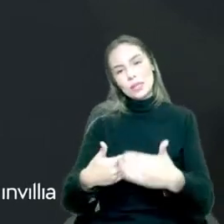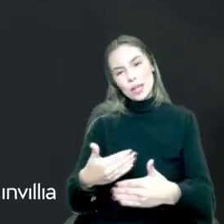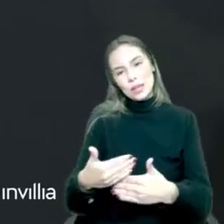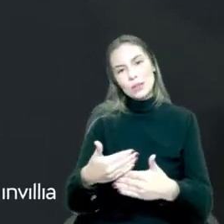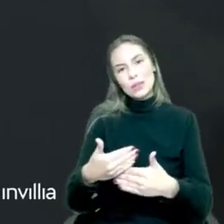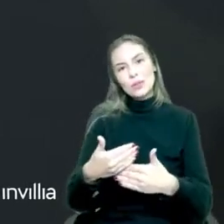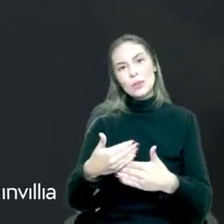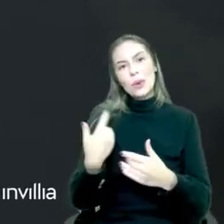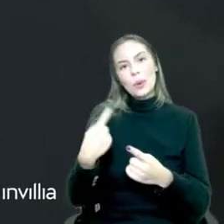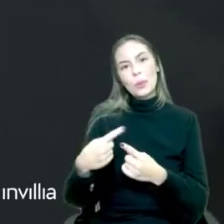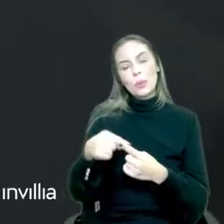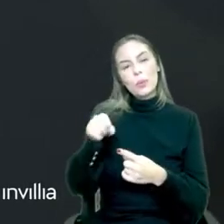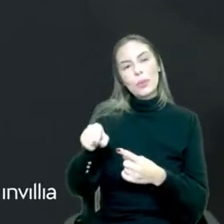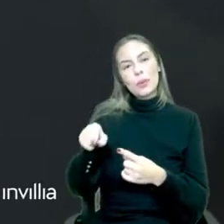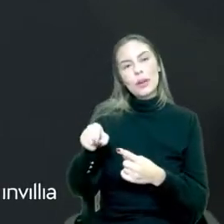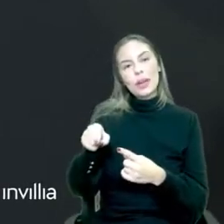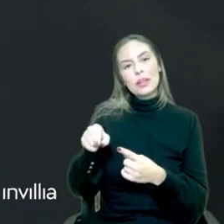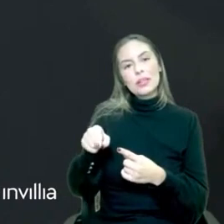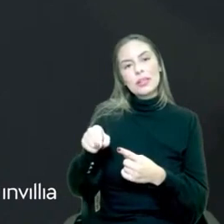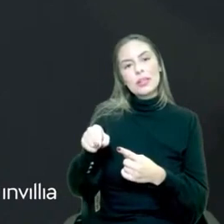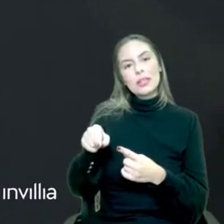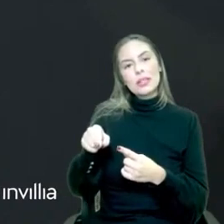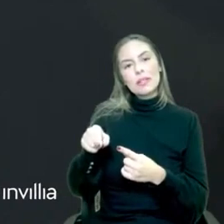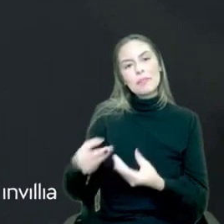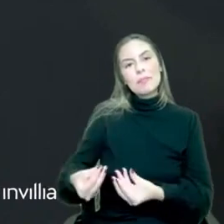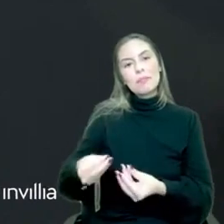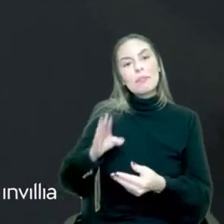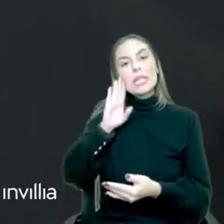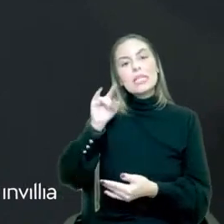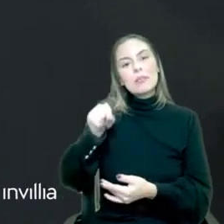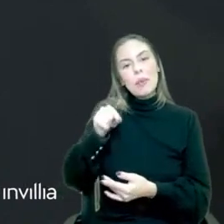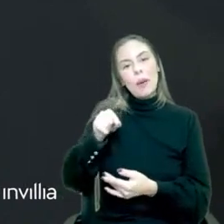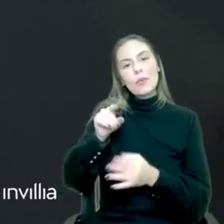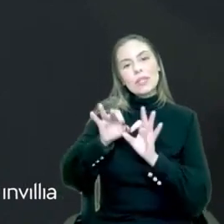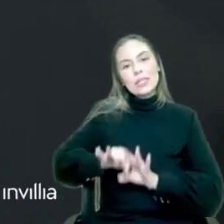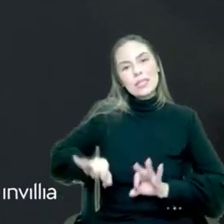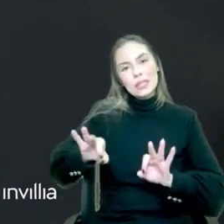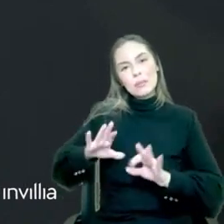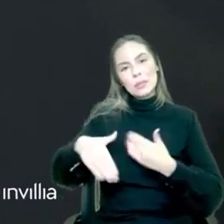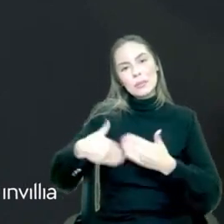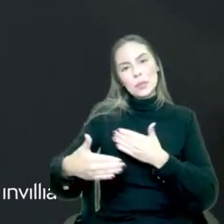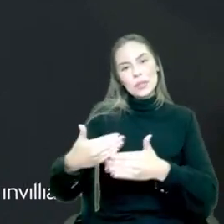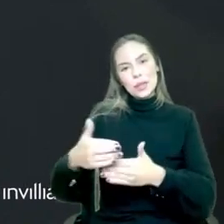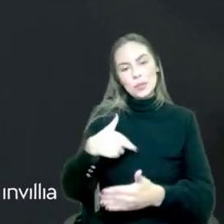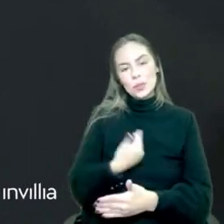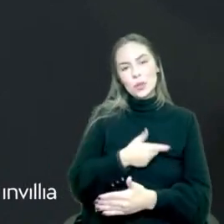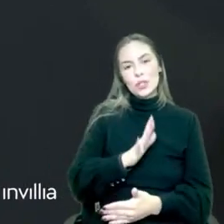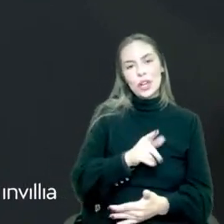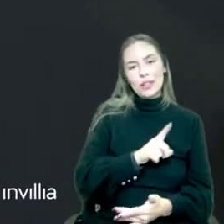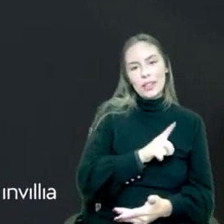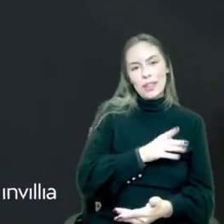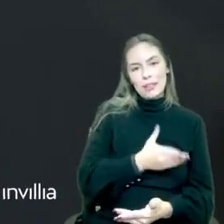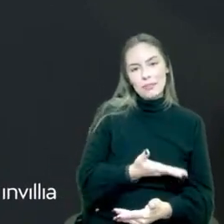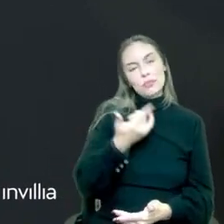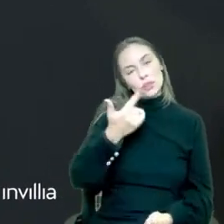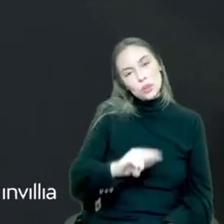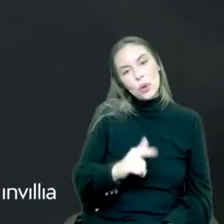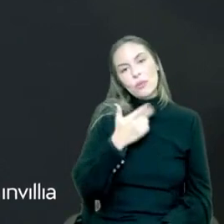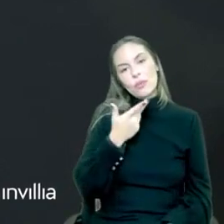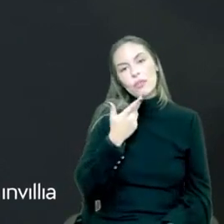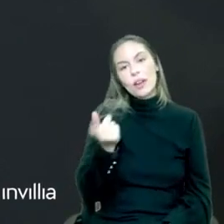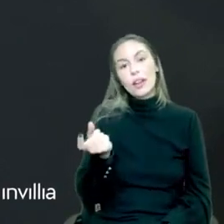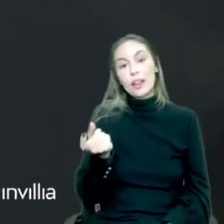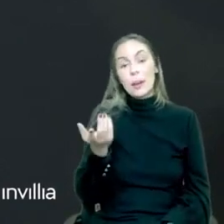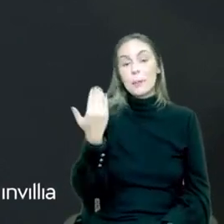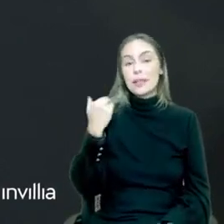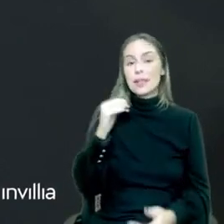prioritizing a lot, simplification in all the process that we have. So again, just coming back from a pandemic that we had like a couple of years